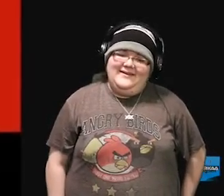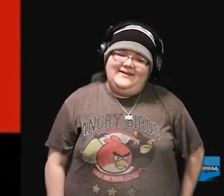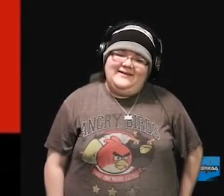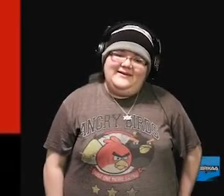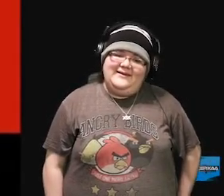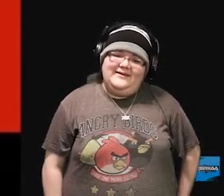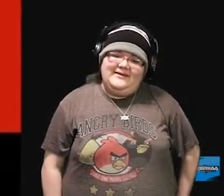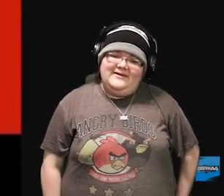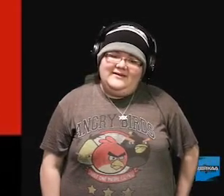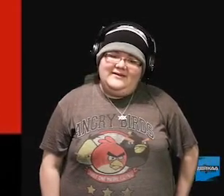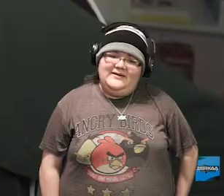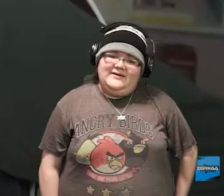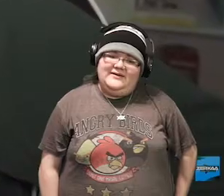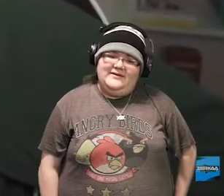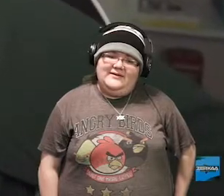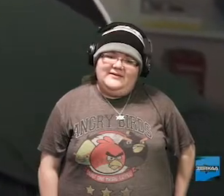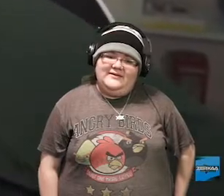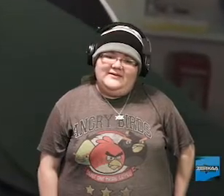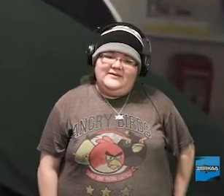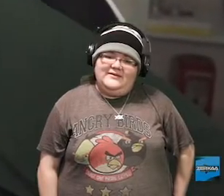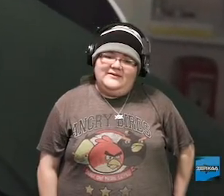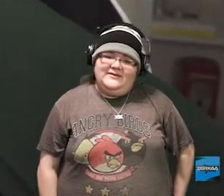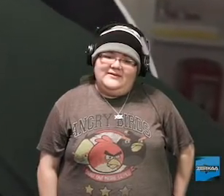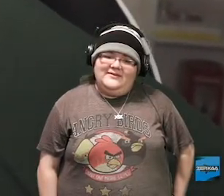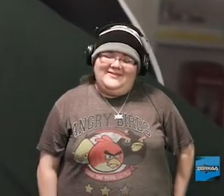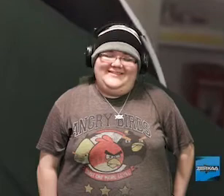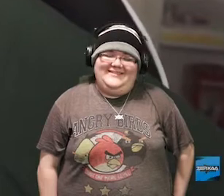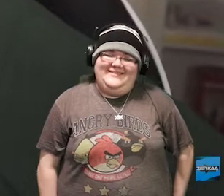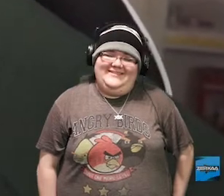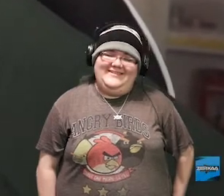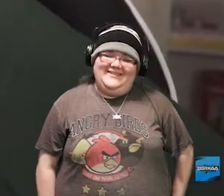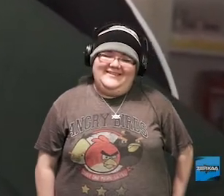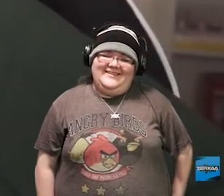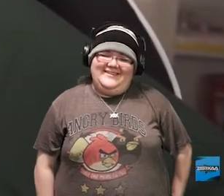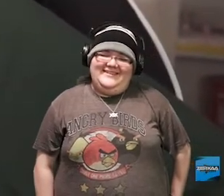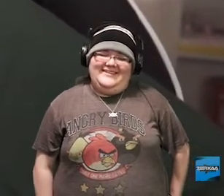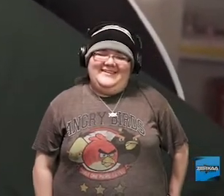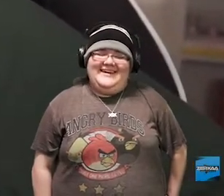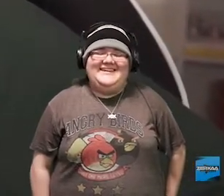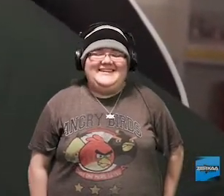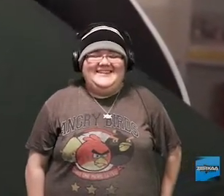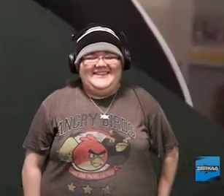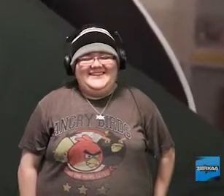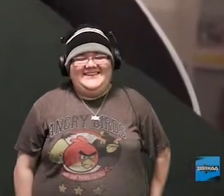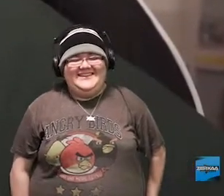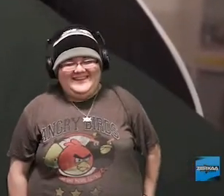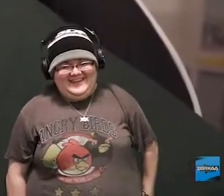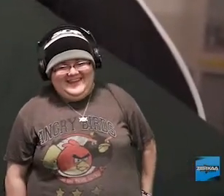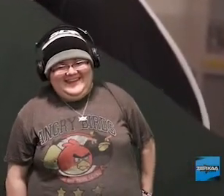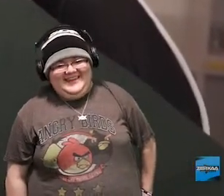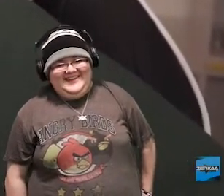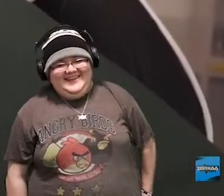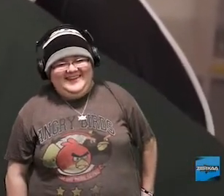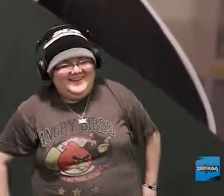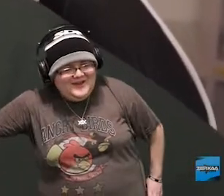23,034 slaps can cook a chicken. I mean, that's an incredible title. I just don't think it needs to be a Zerkaa Thursday. So what, I slapped a